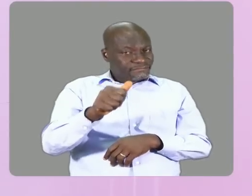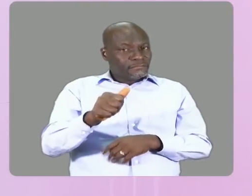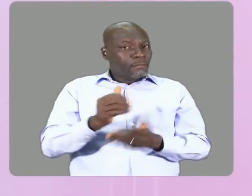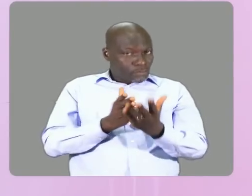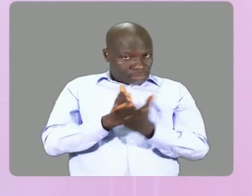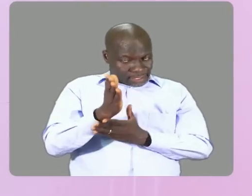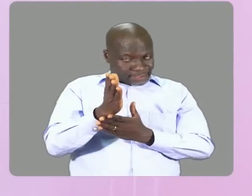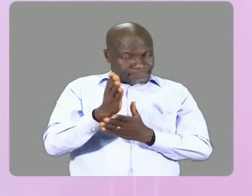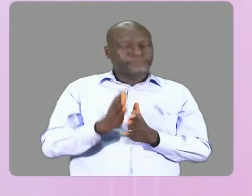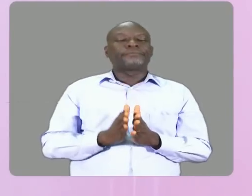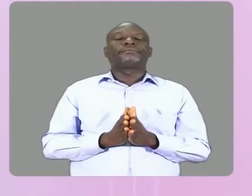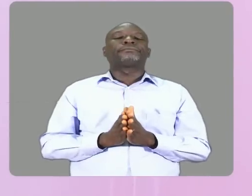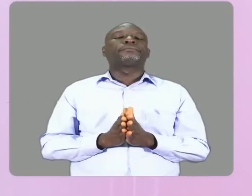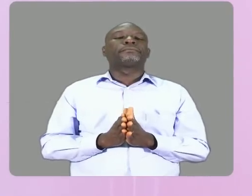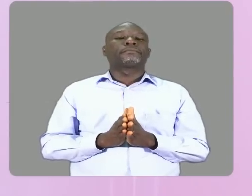na wabo ne ho ban